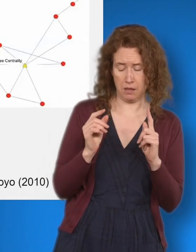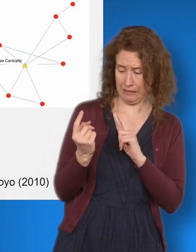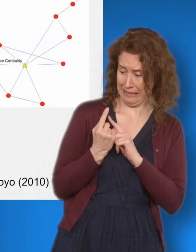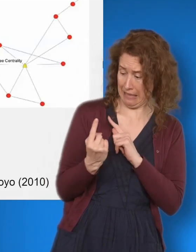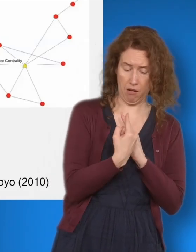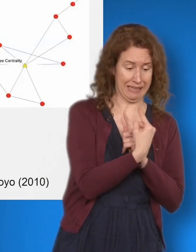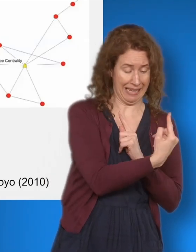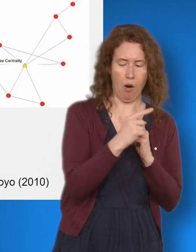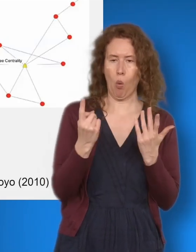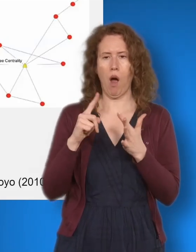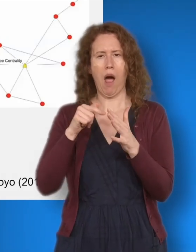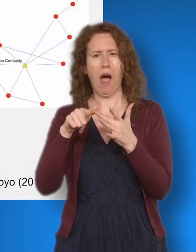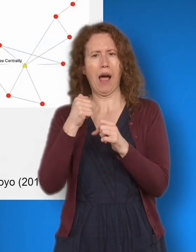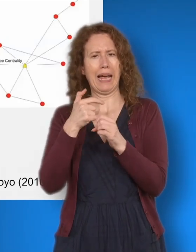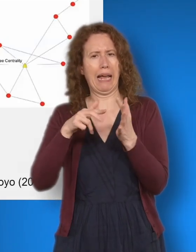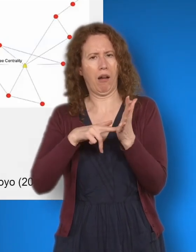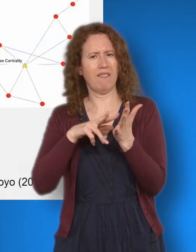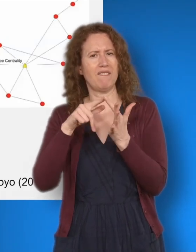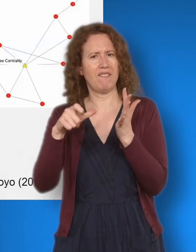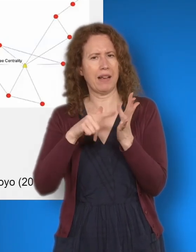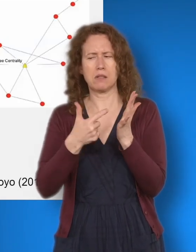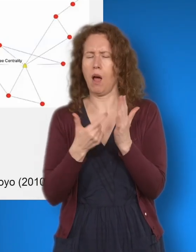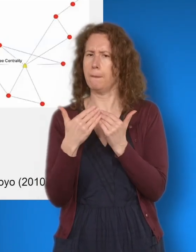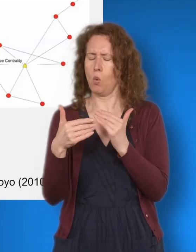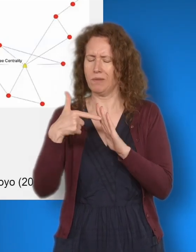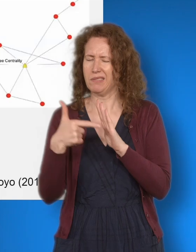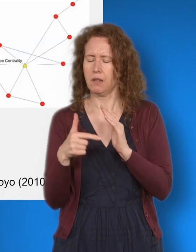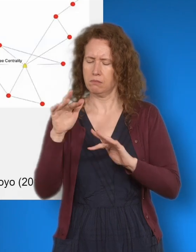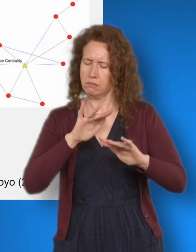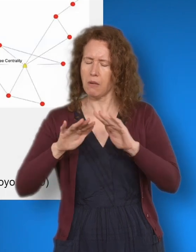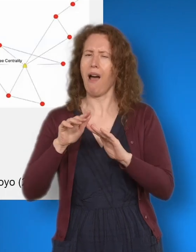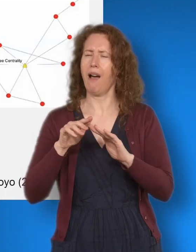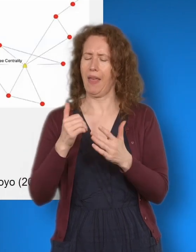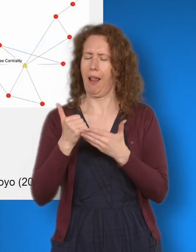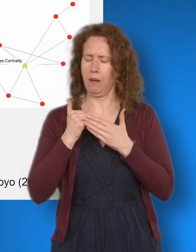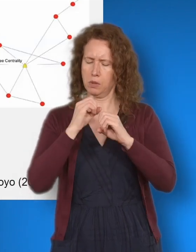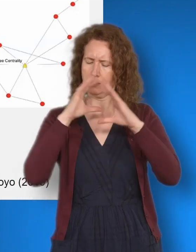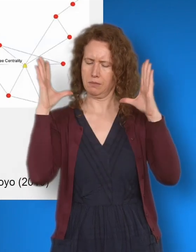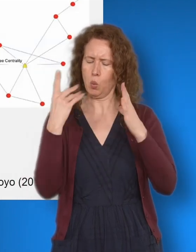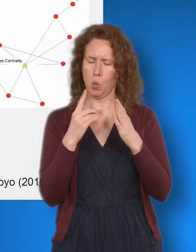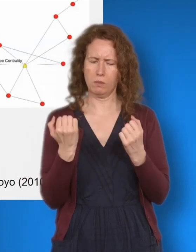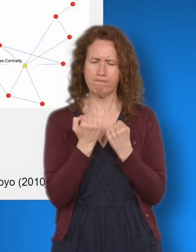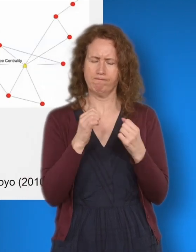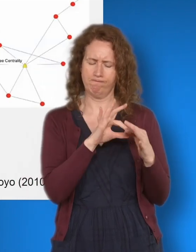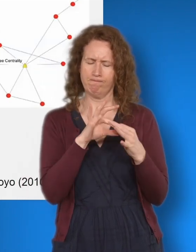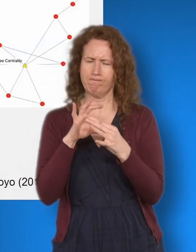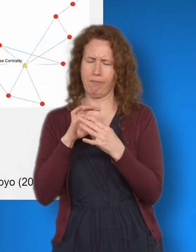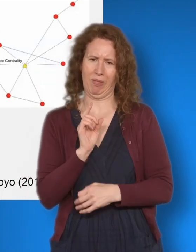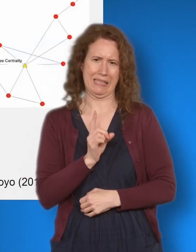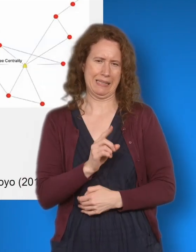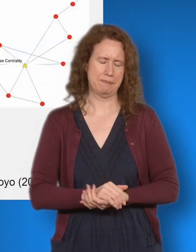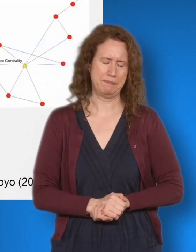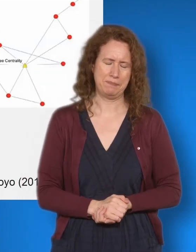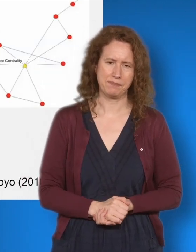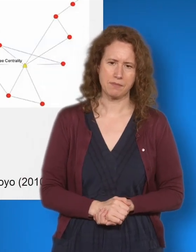and they gave us a more nuanced measure of importance when considering these specific